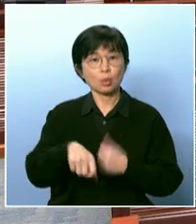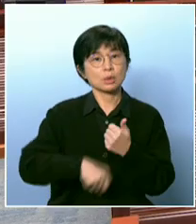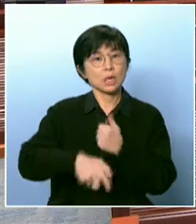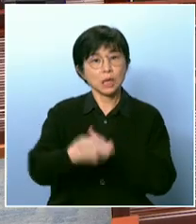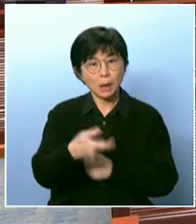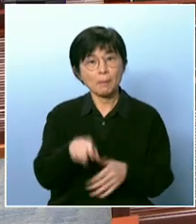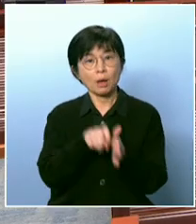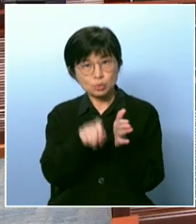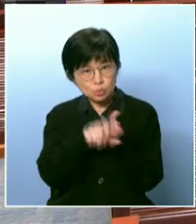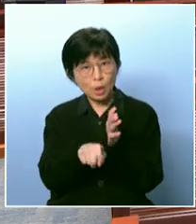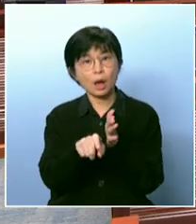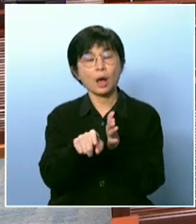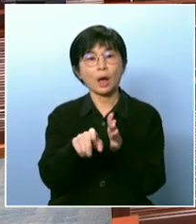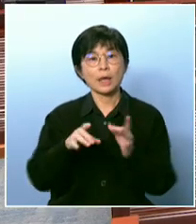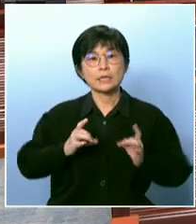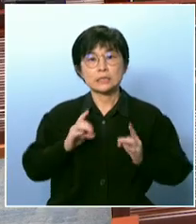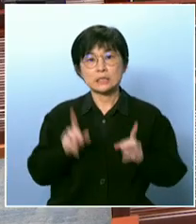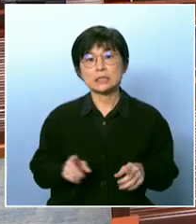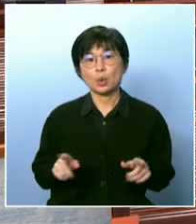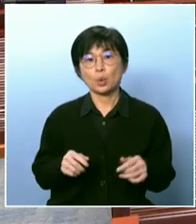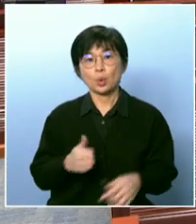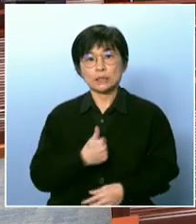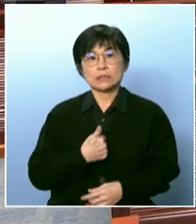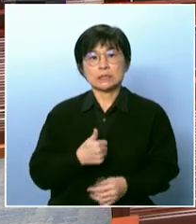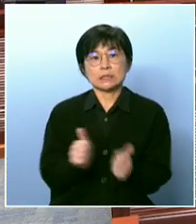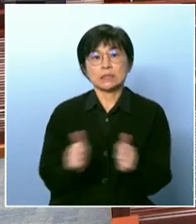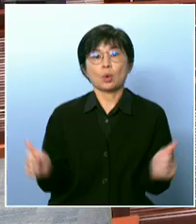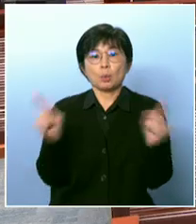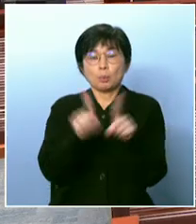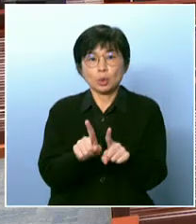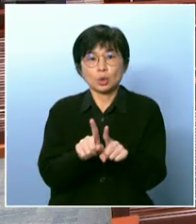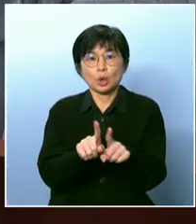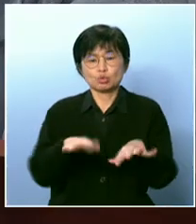Thank you, Chair. I